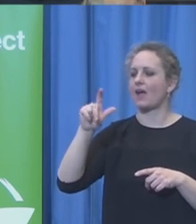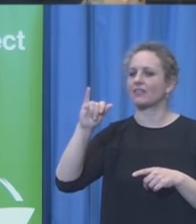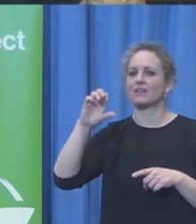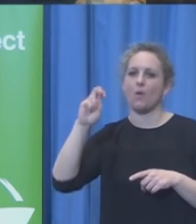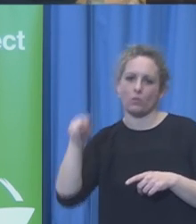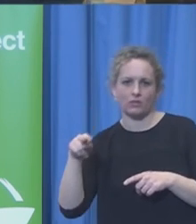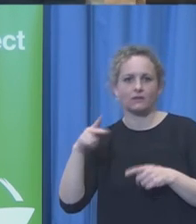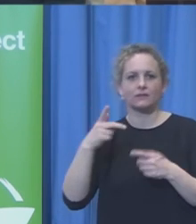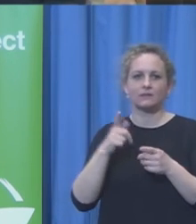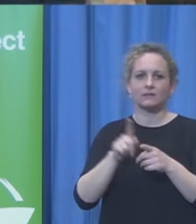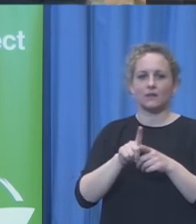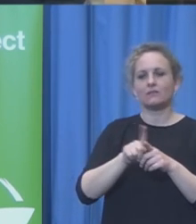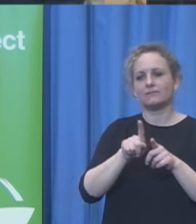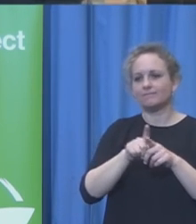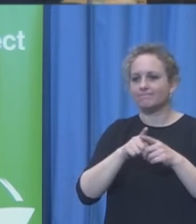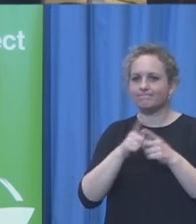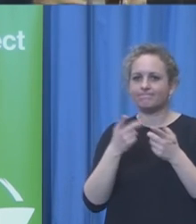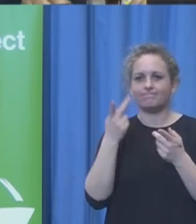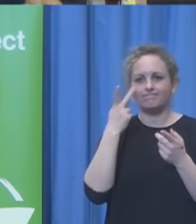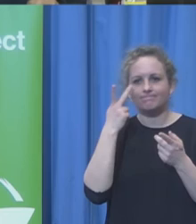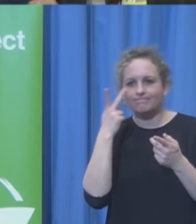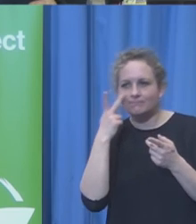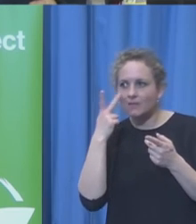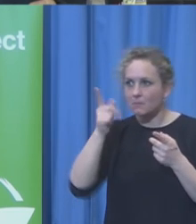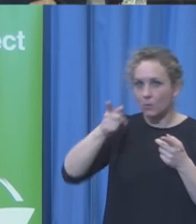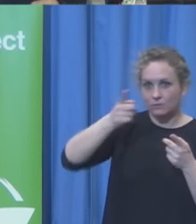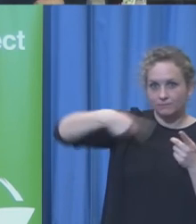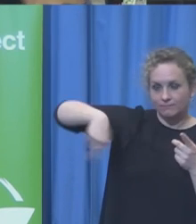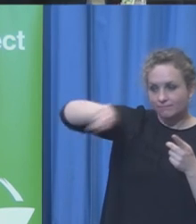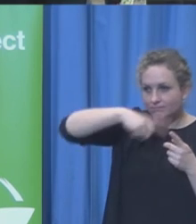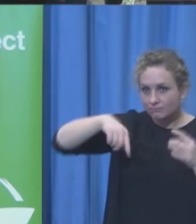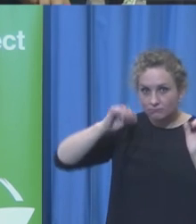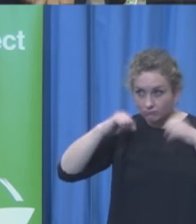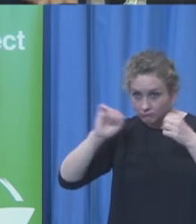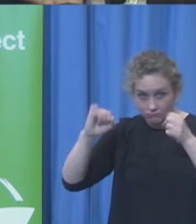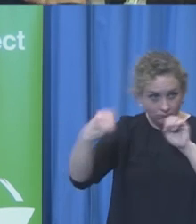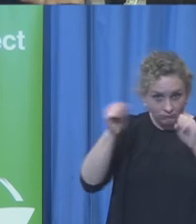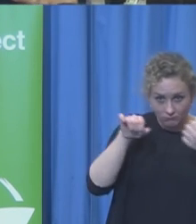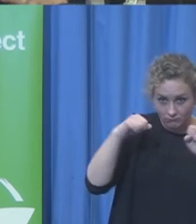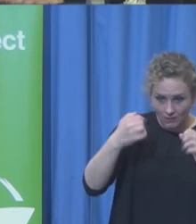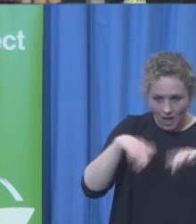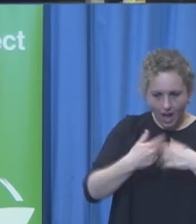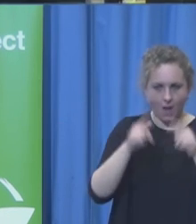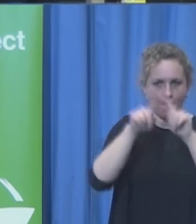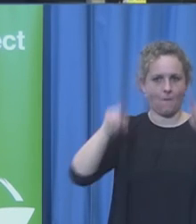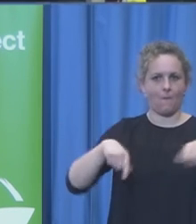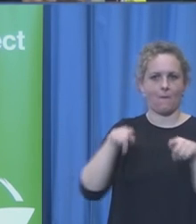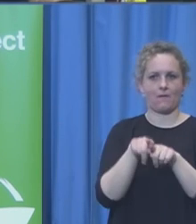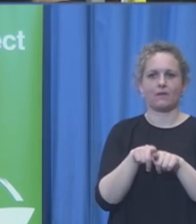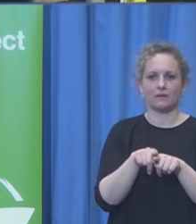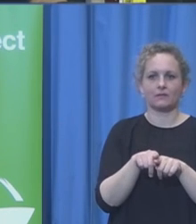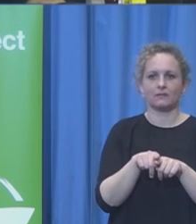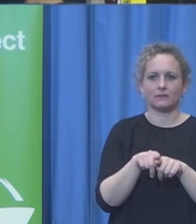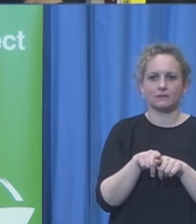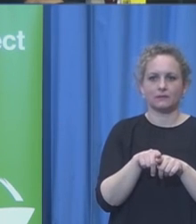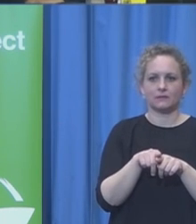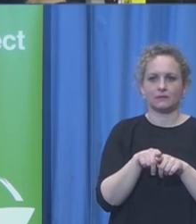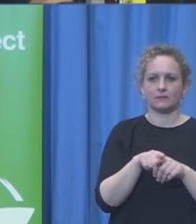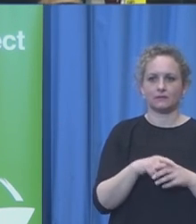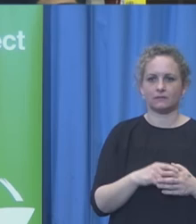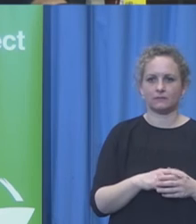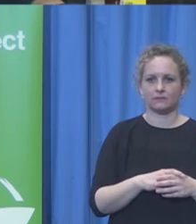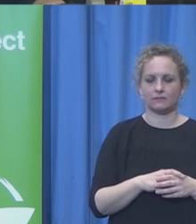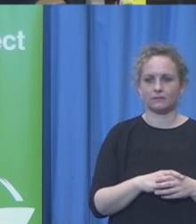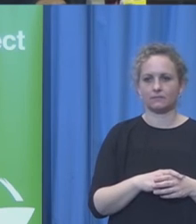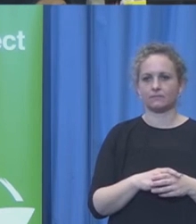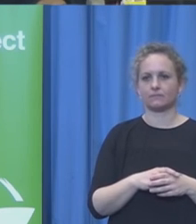reach an agreement by the end of the year. That was the intention of that document. But we are